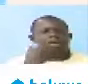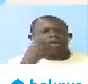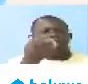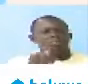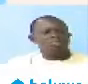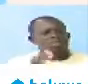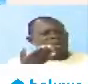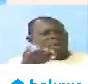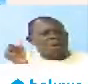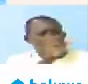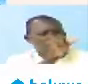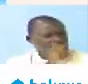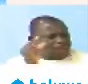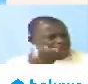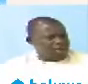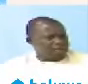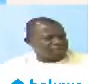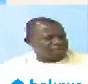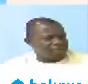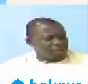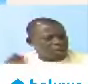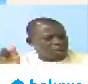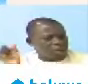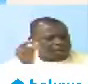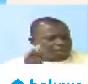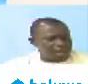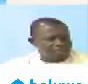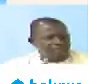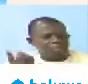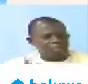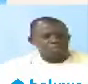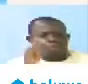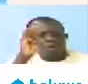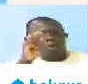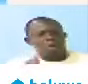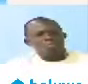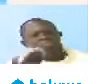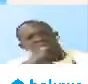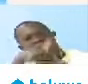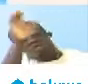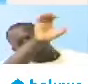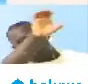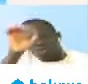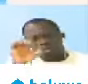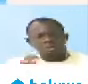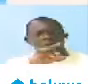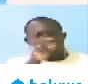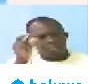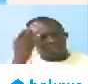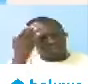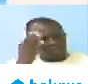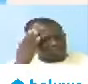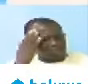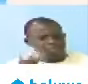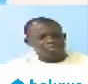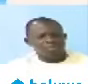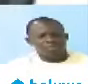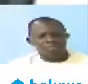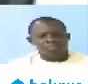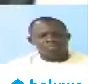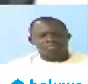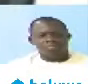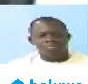there? Kukoi, you mean? Yes. Kukoi, for ya to ya long to do la bang, ala yung do ko biyakon bang. Ha,